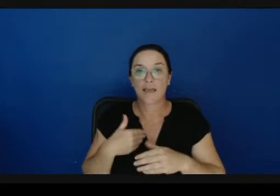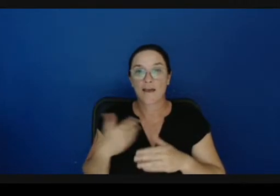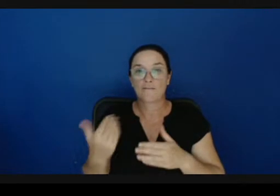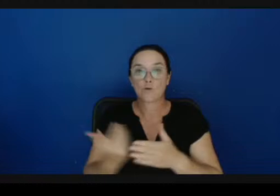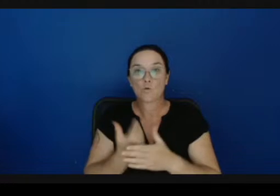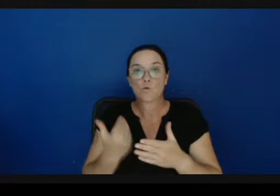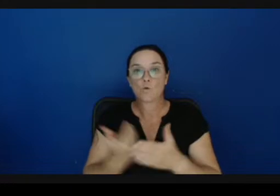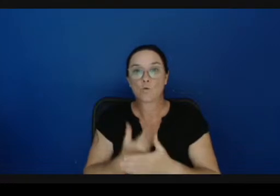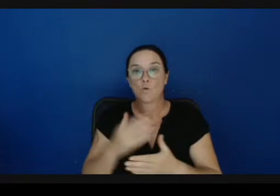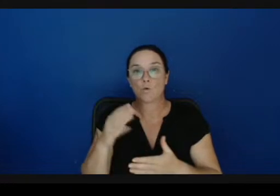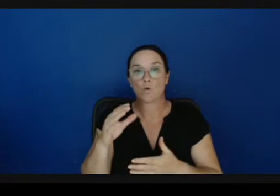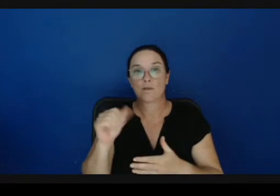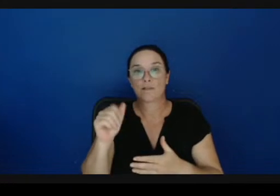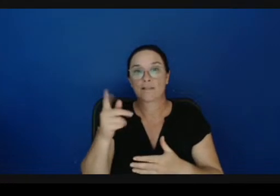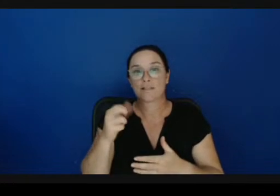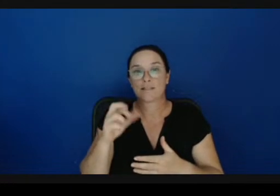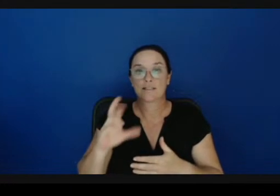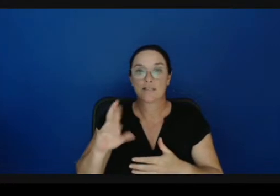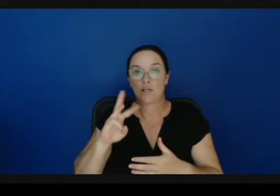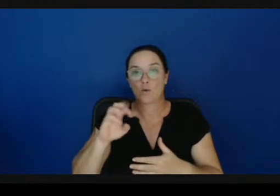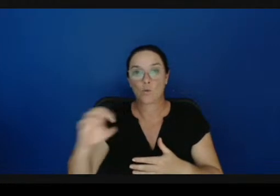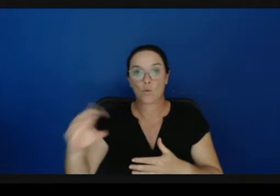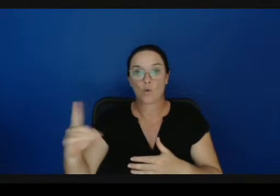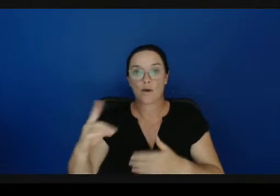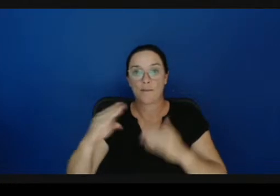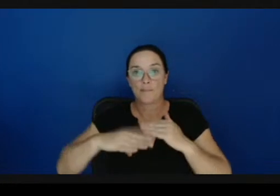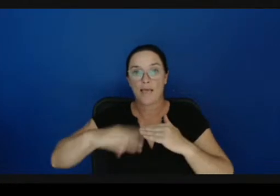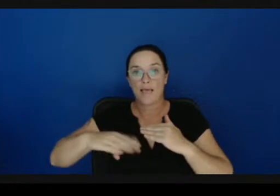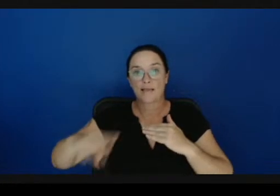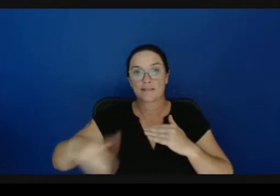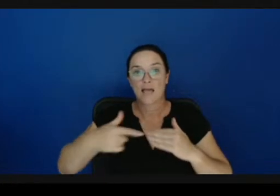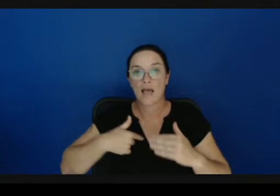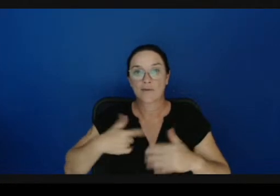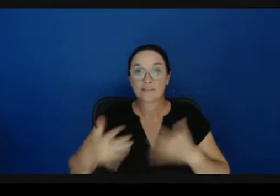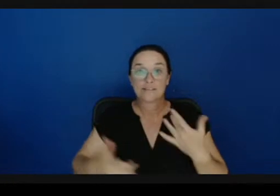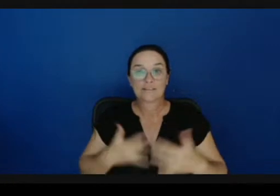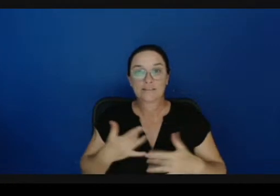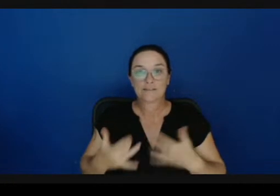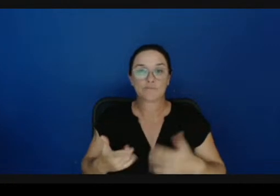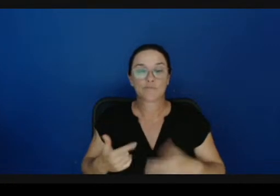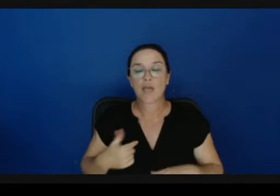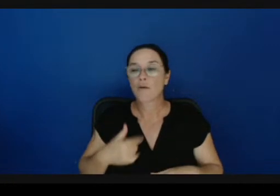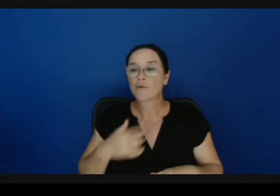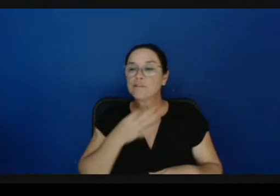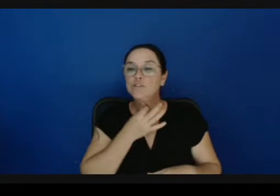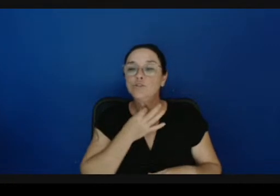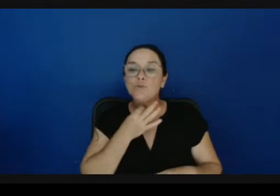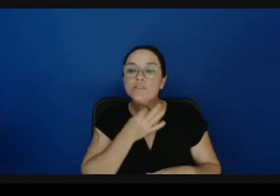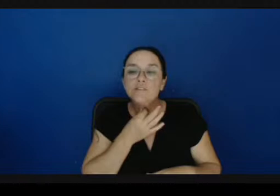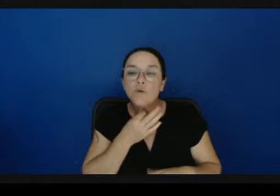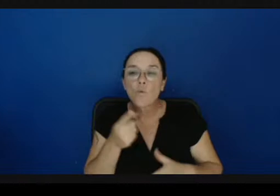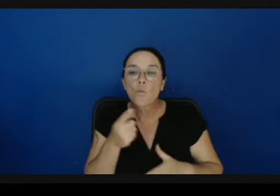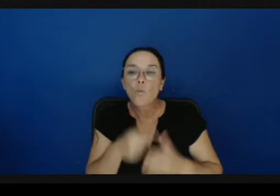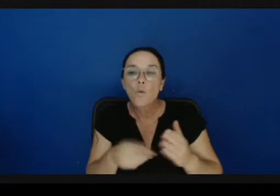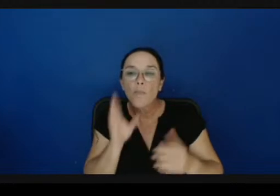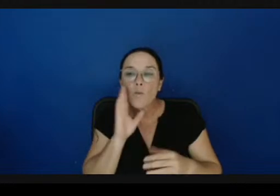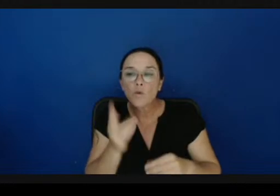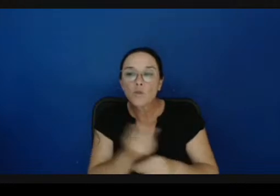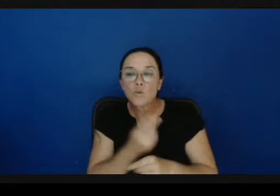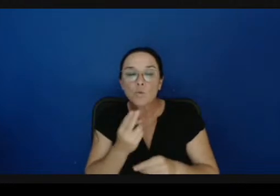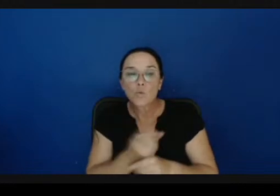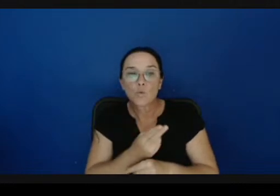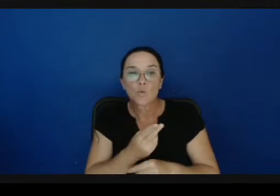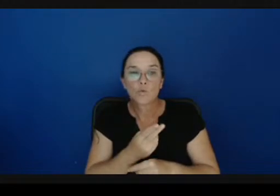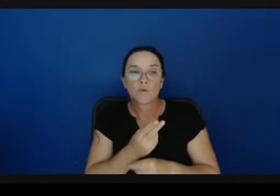reinforced foundation will hold up for years to come. When I read this, I was curious what they were going to use on